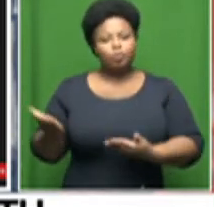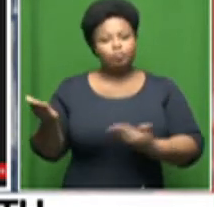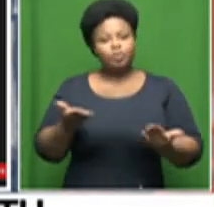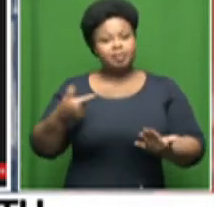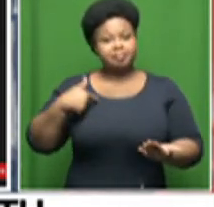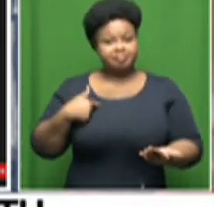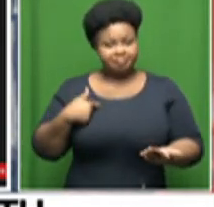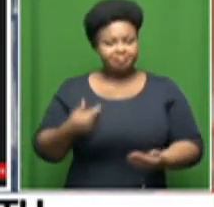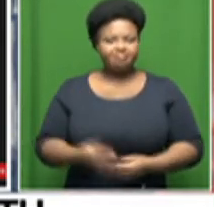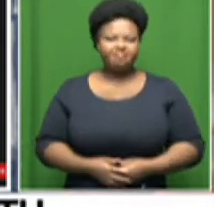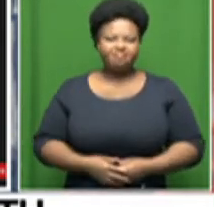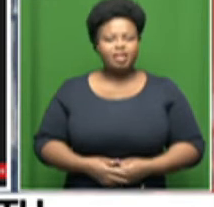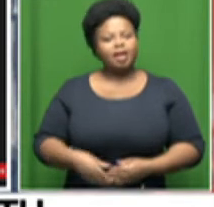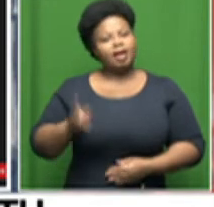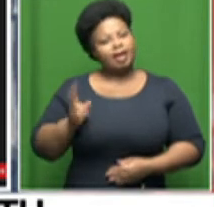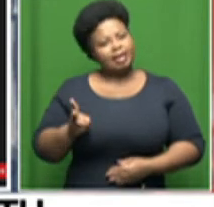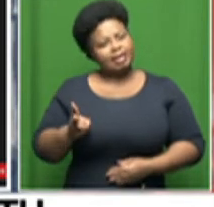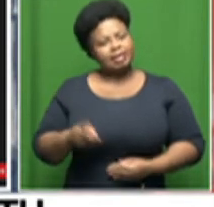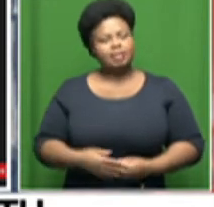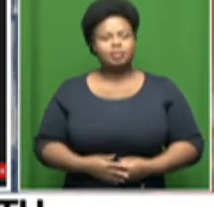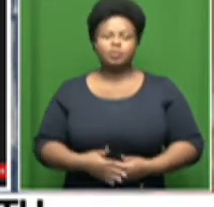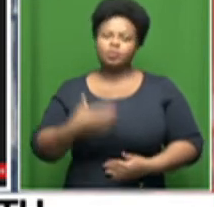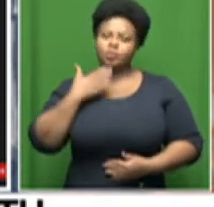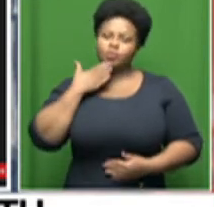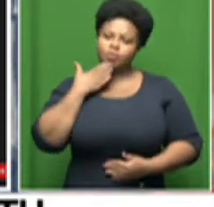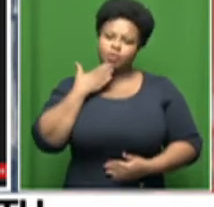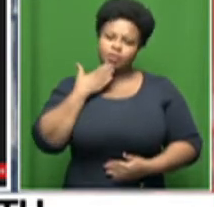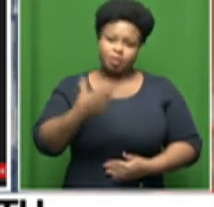and really thanks a deep debt